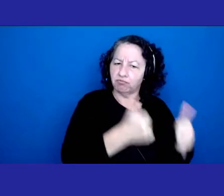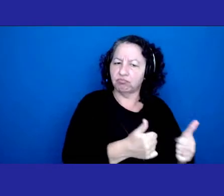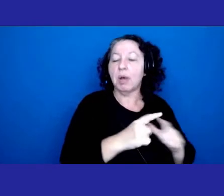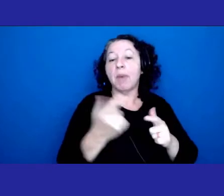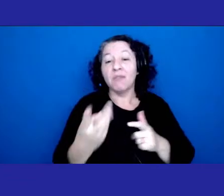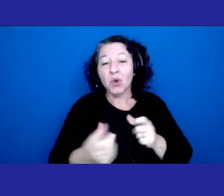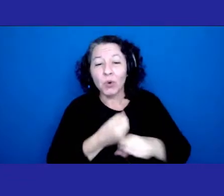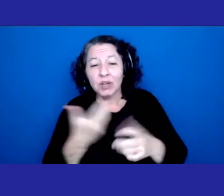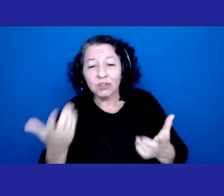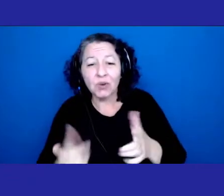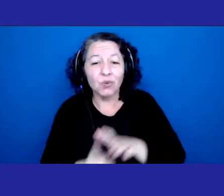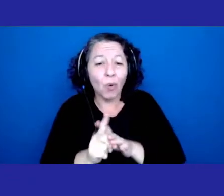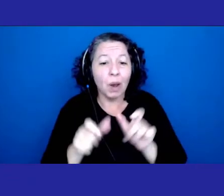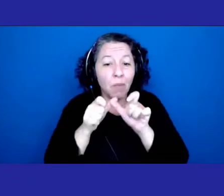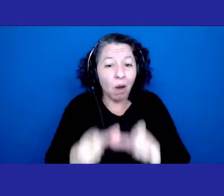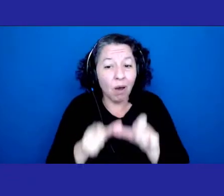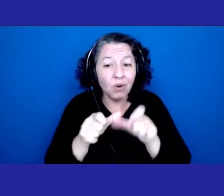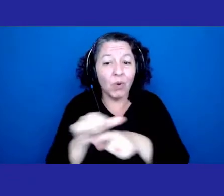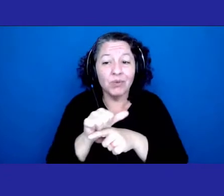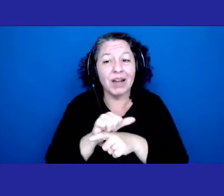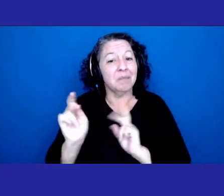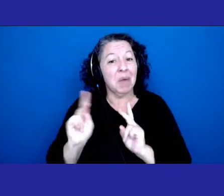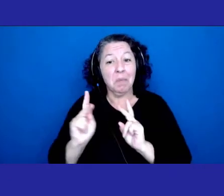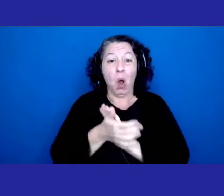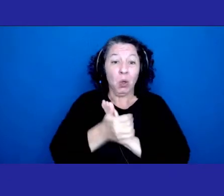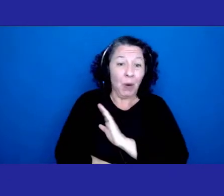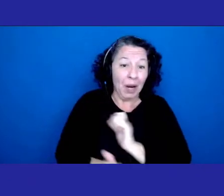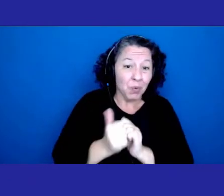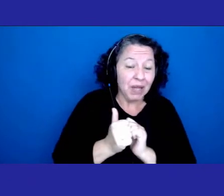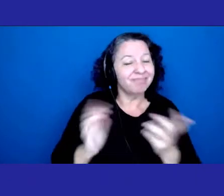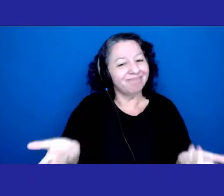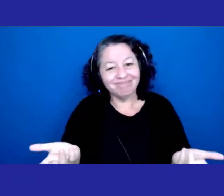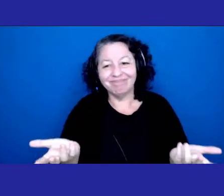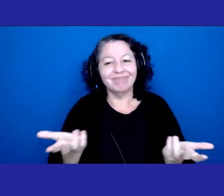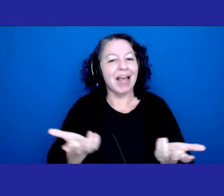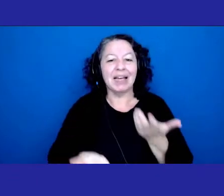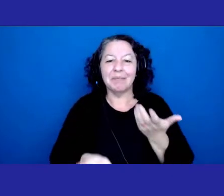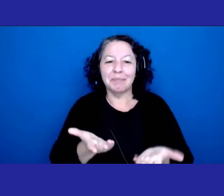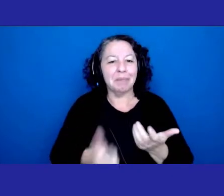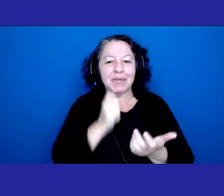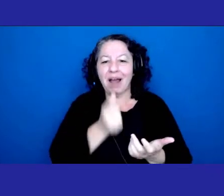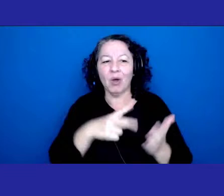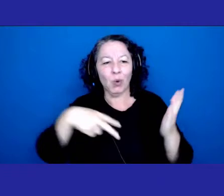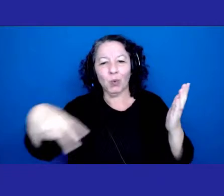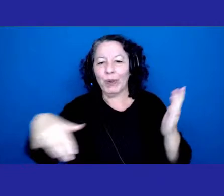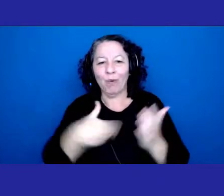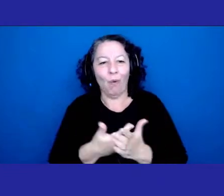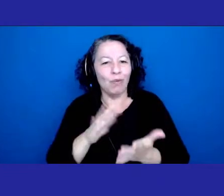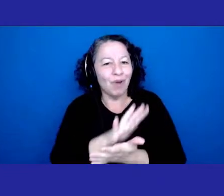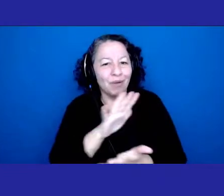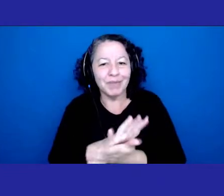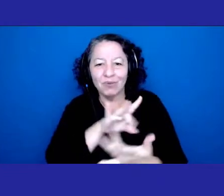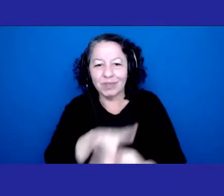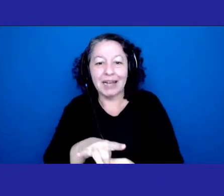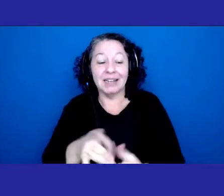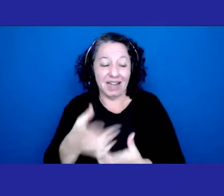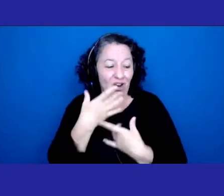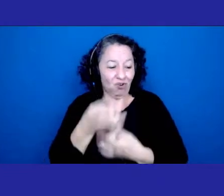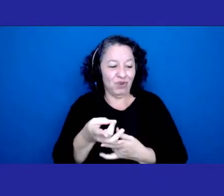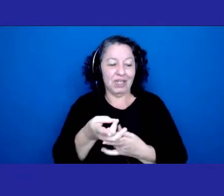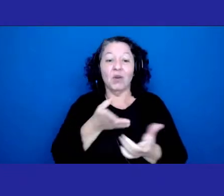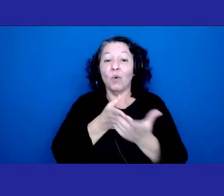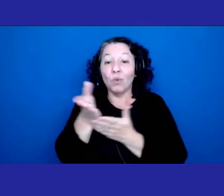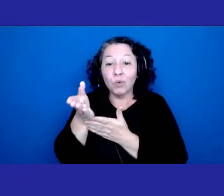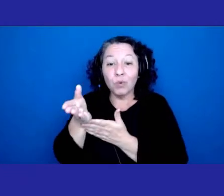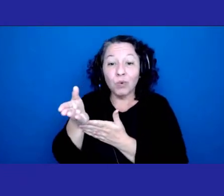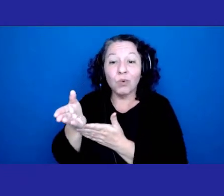ongoing training is not something that people are great at, nor are they going to read all the documents. What this does is very interesting. It goes through the record,